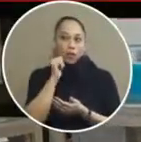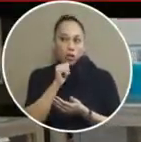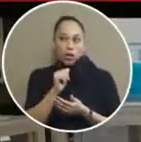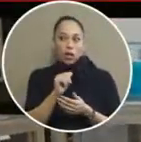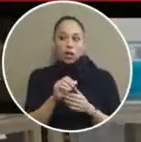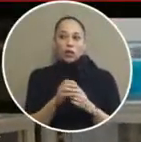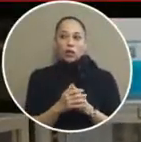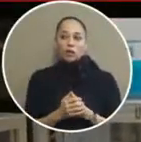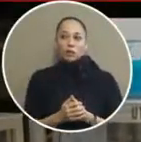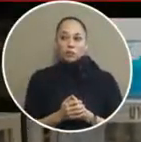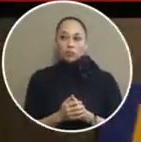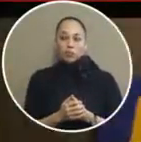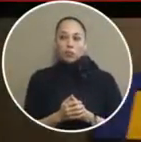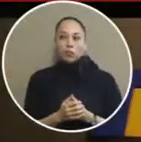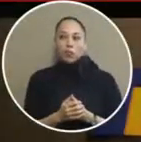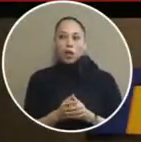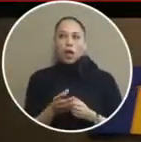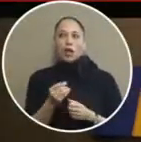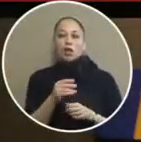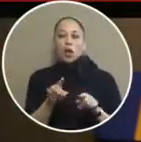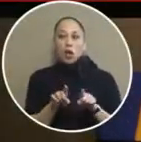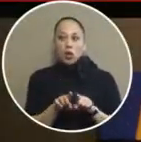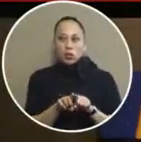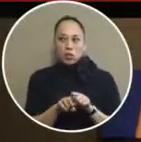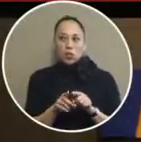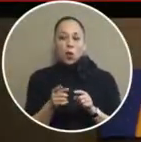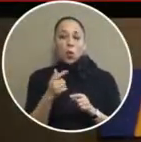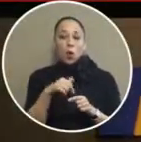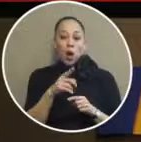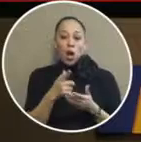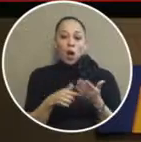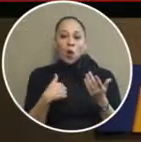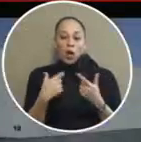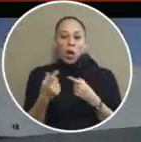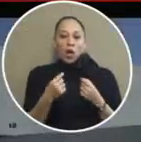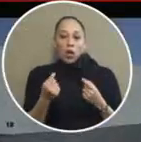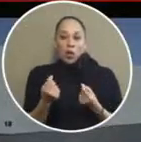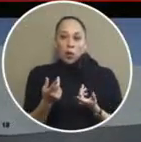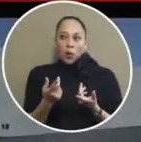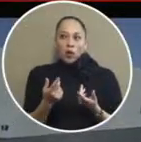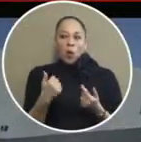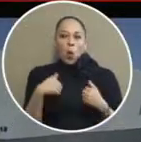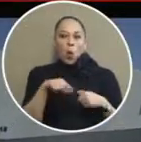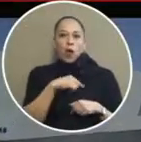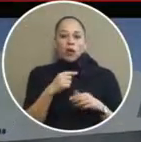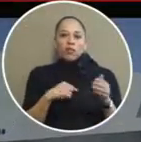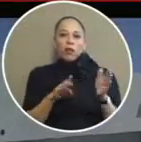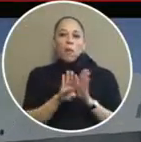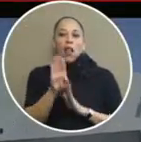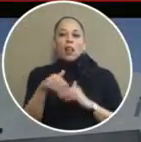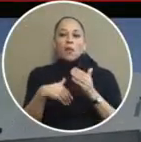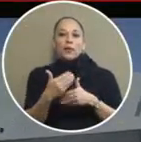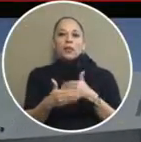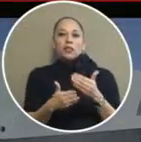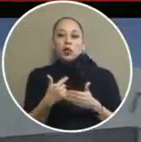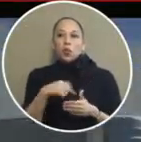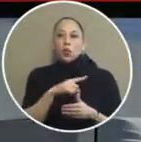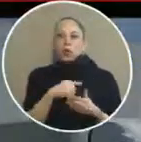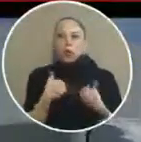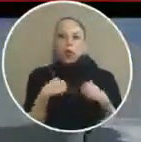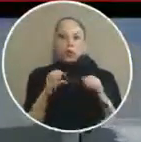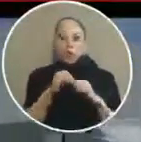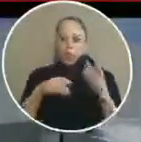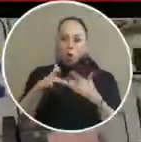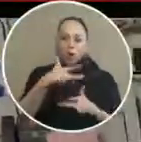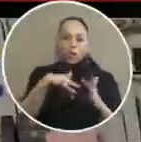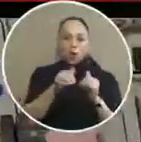the facility here. We ship most of our stuff out, and what we've done in our shipping is we've developed procedures where we don't have any